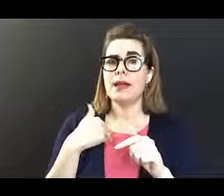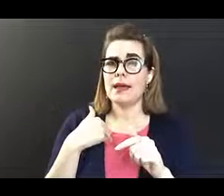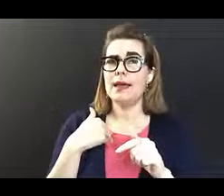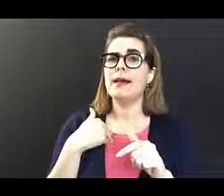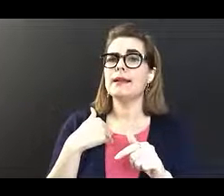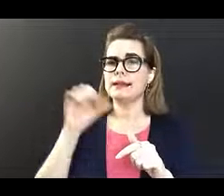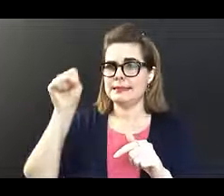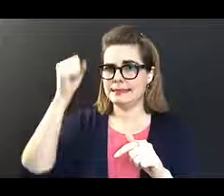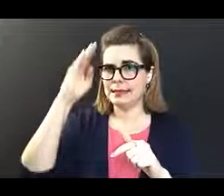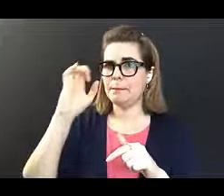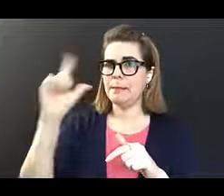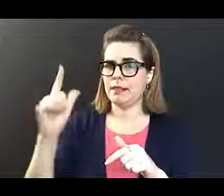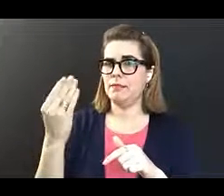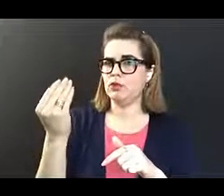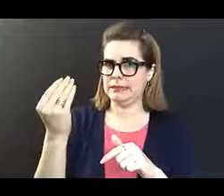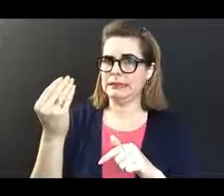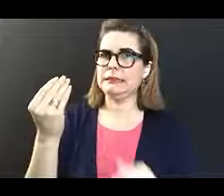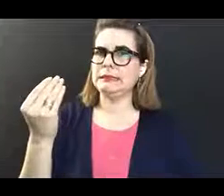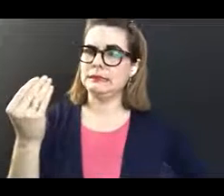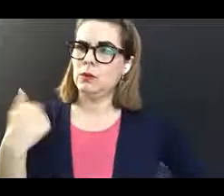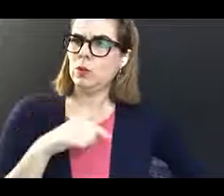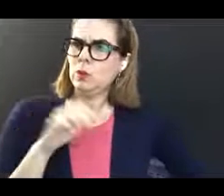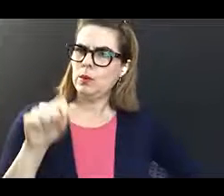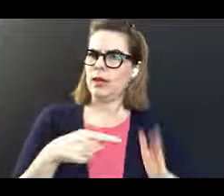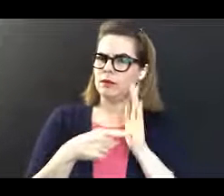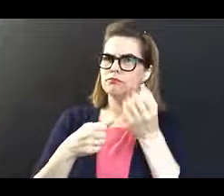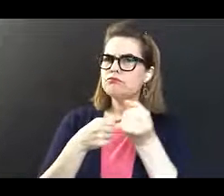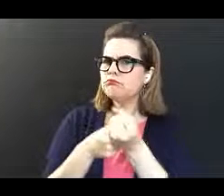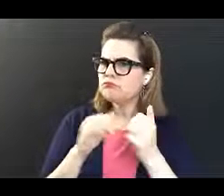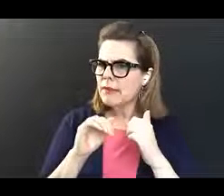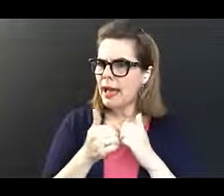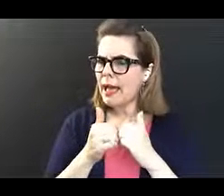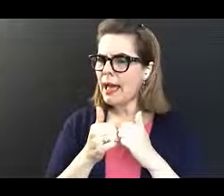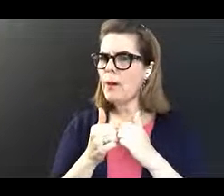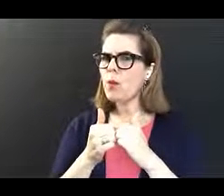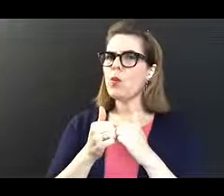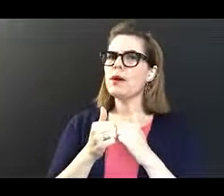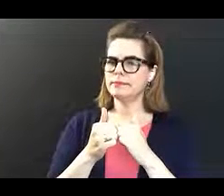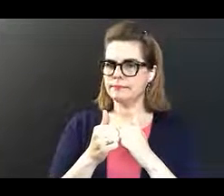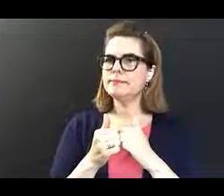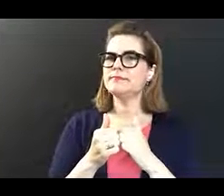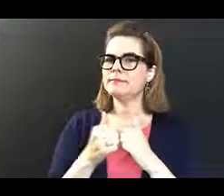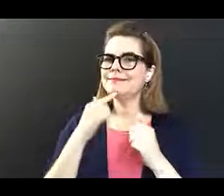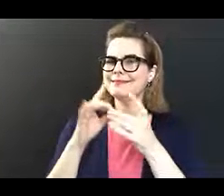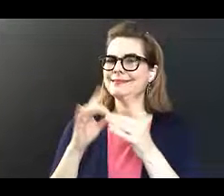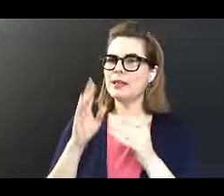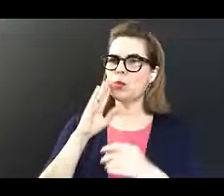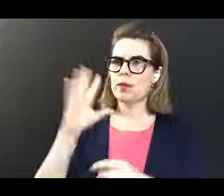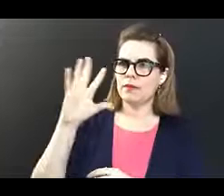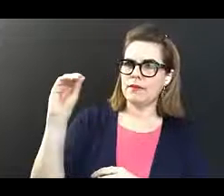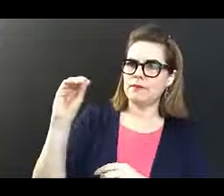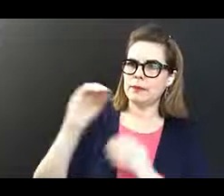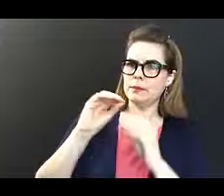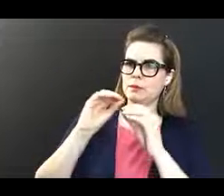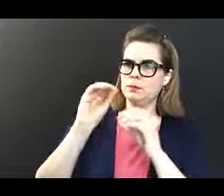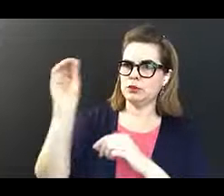for Senate Bill 14, which will have 50% of the staff on campus get a certified mental health